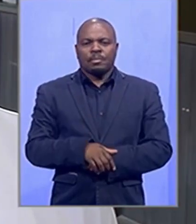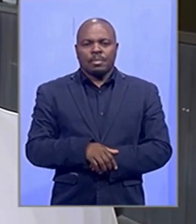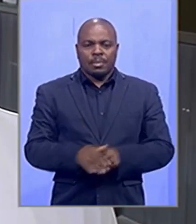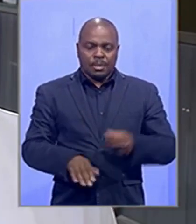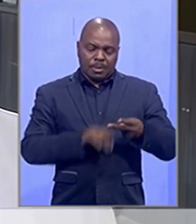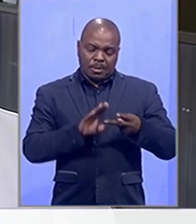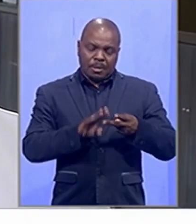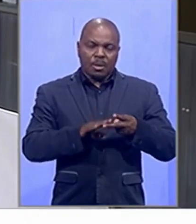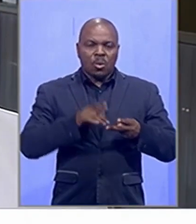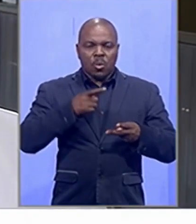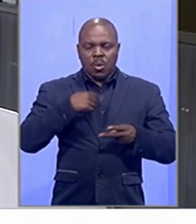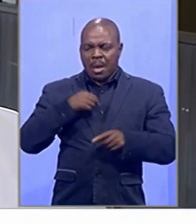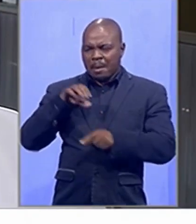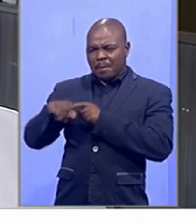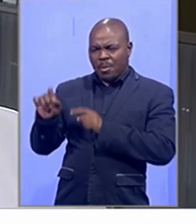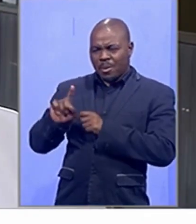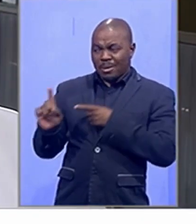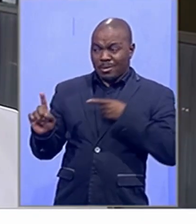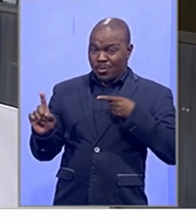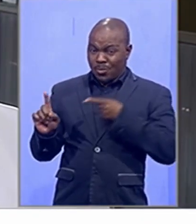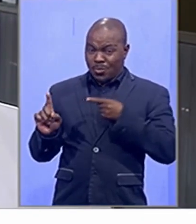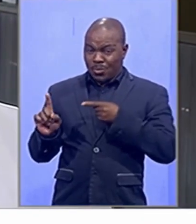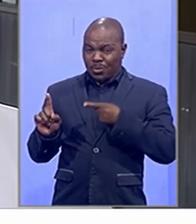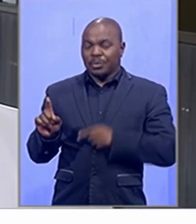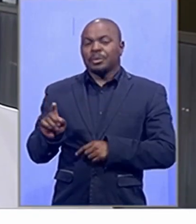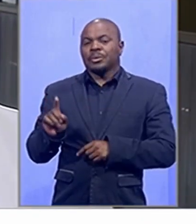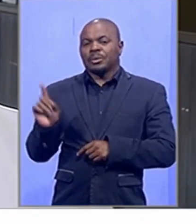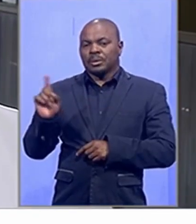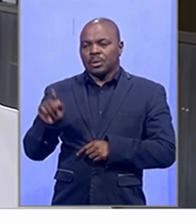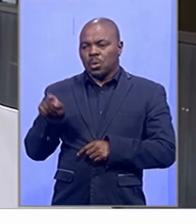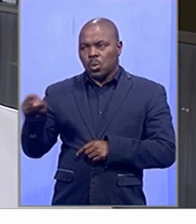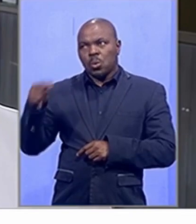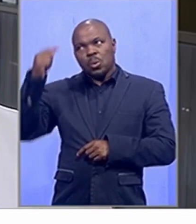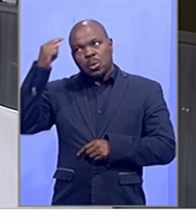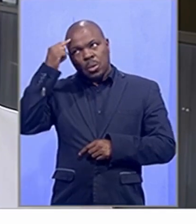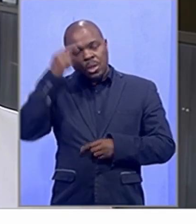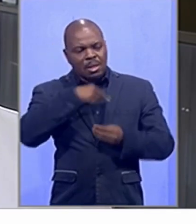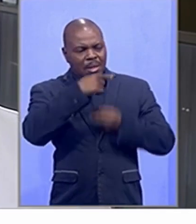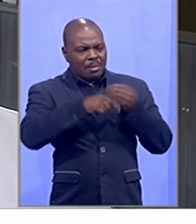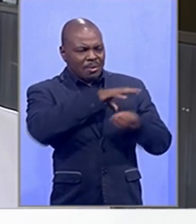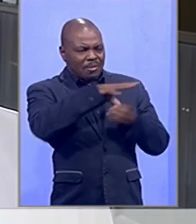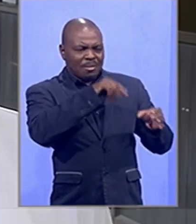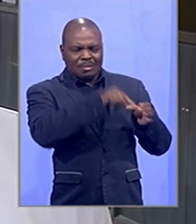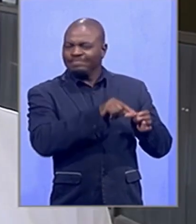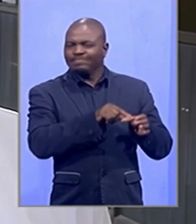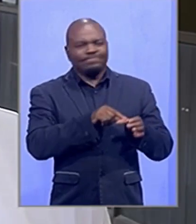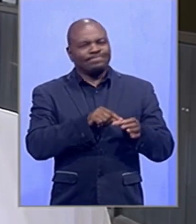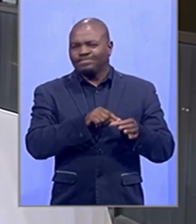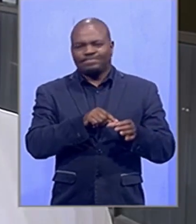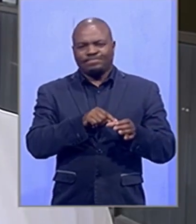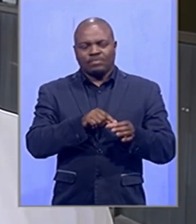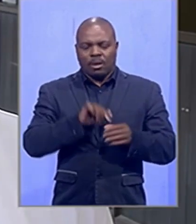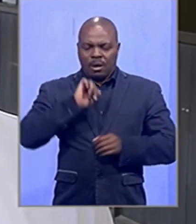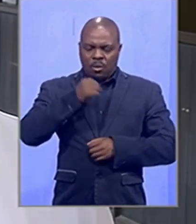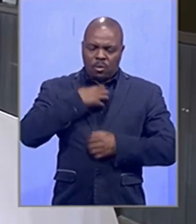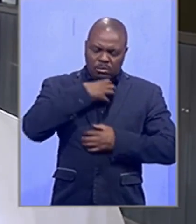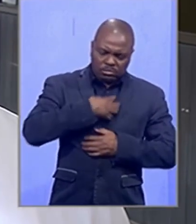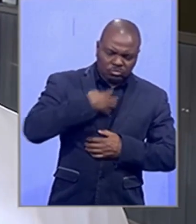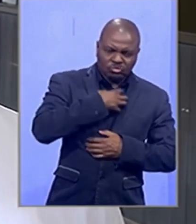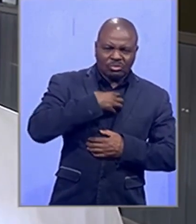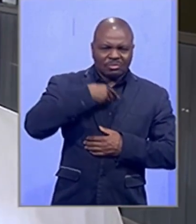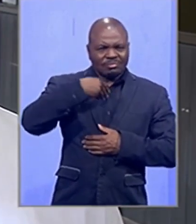re se lemogile ka yena kore ga se motho e leng gore wa re akanyetsa re le family. Segolo se tonna ya maikutlo a rona morago